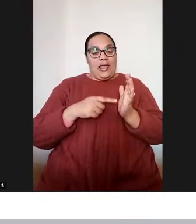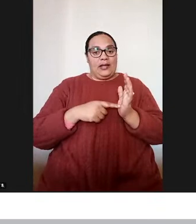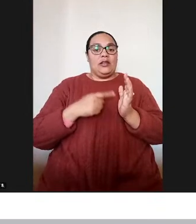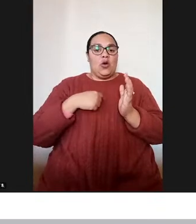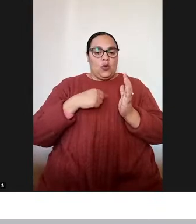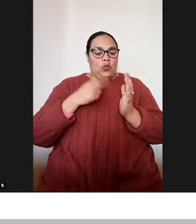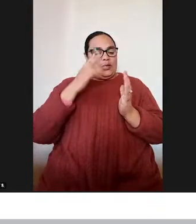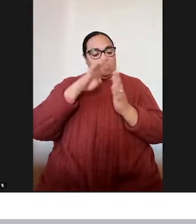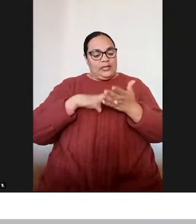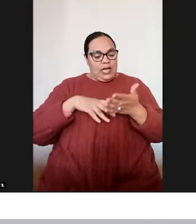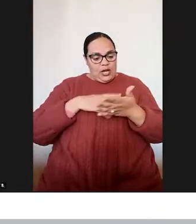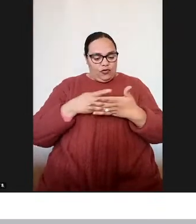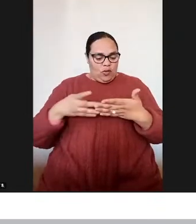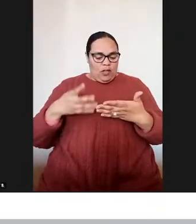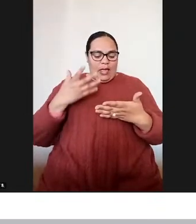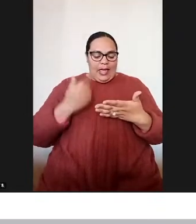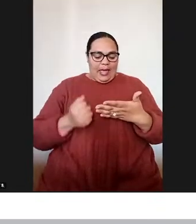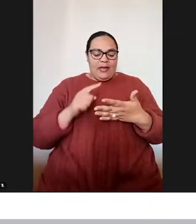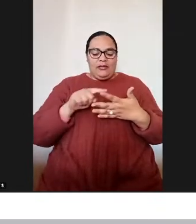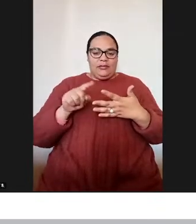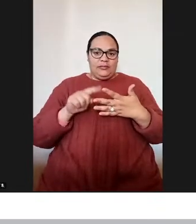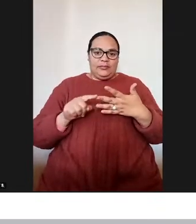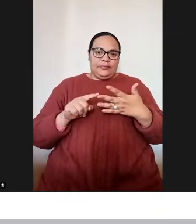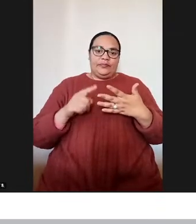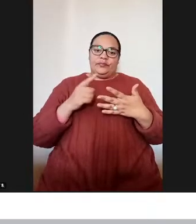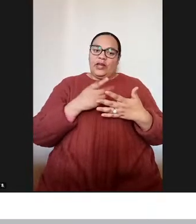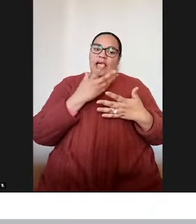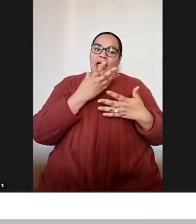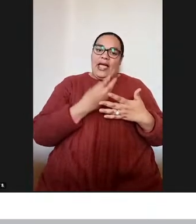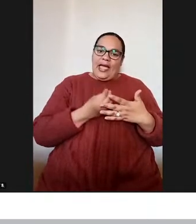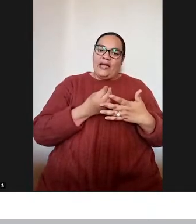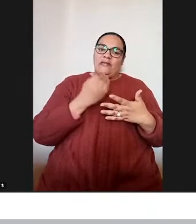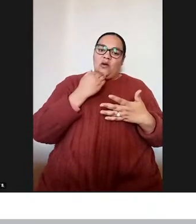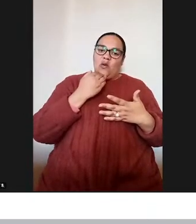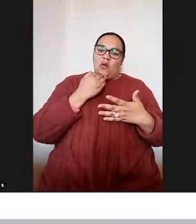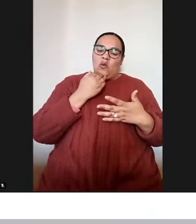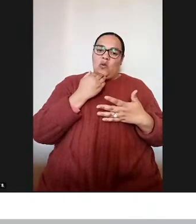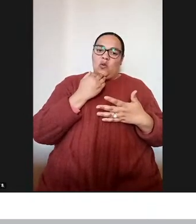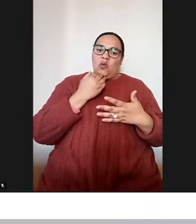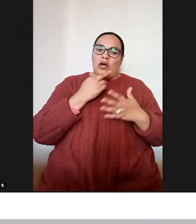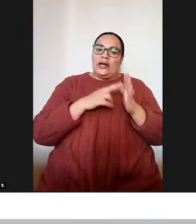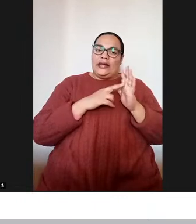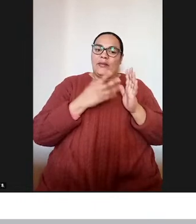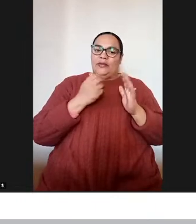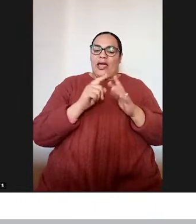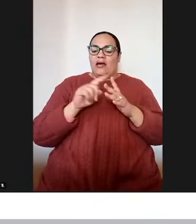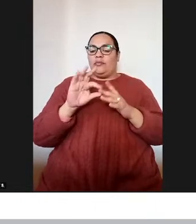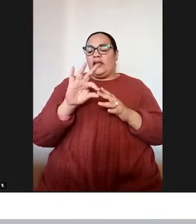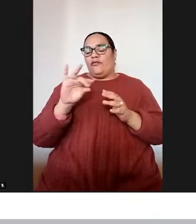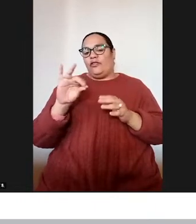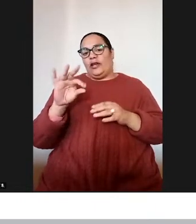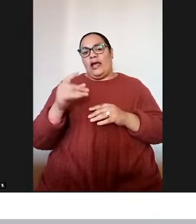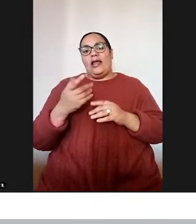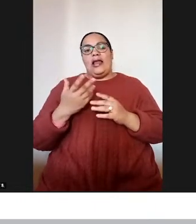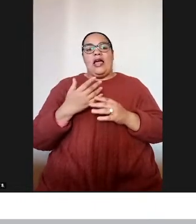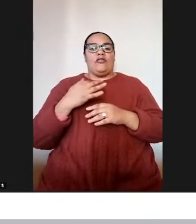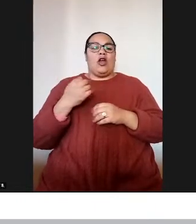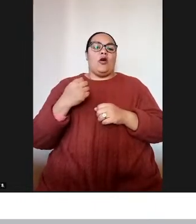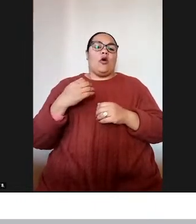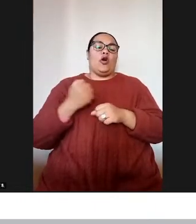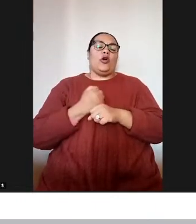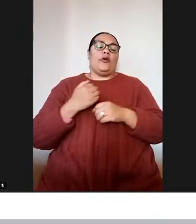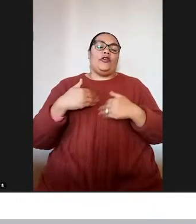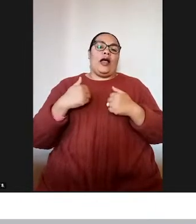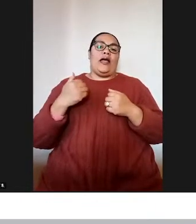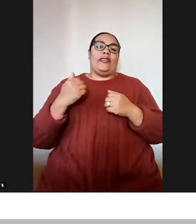schedule that we have the relevant OHS reps here on a daily basis. So from the Occupational Health and Safety